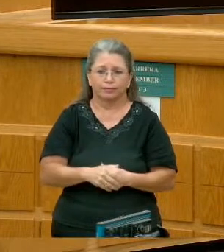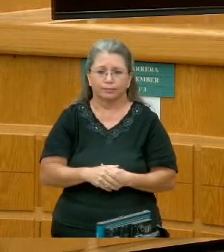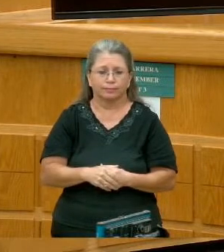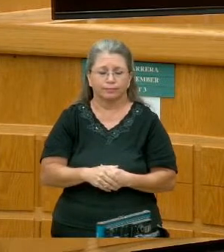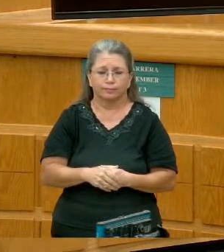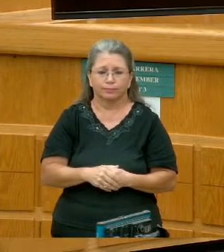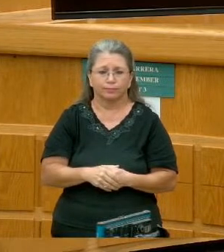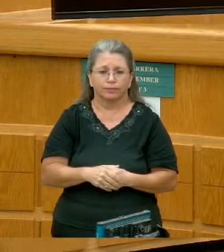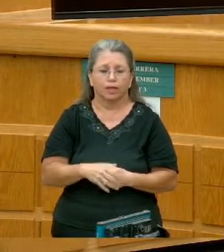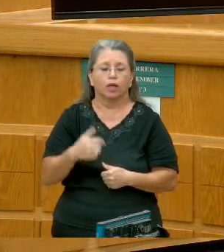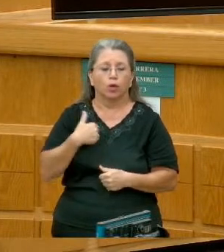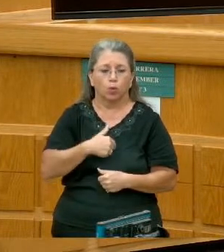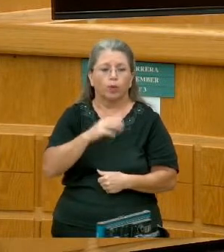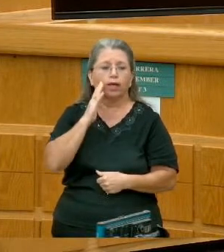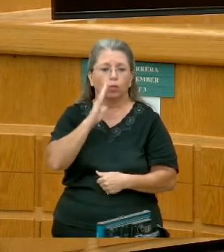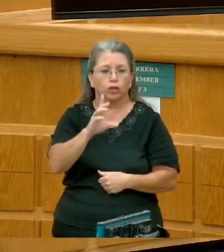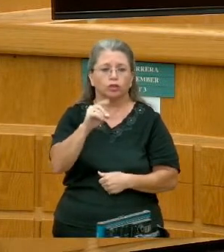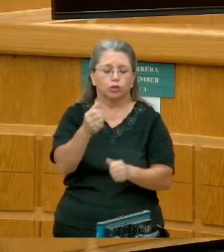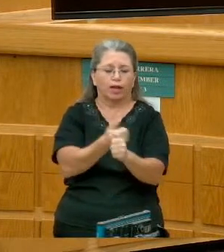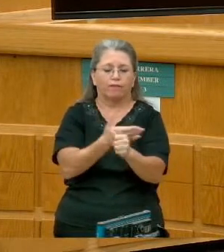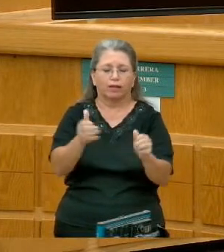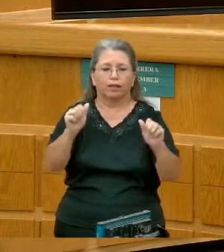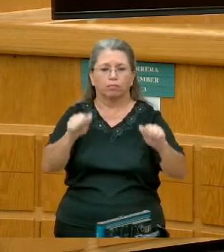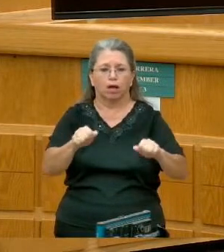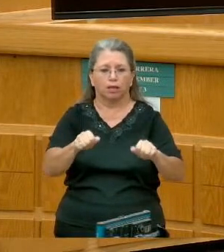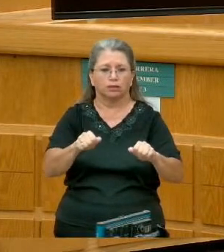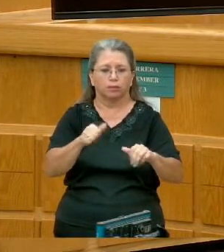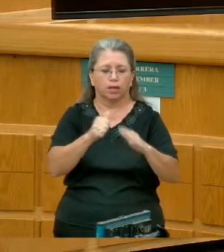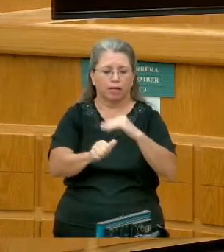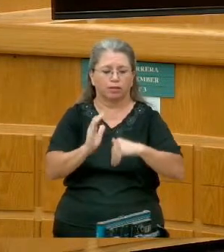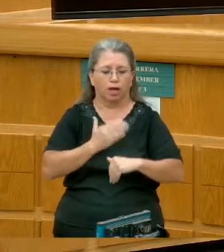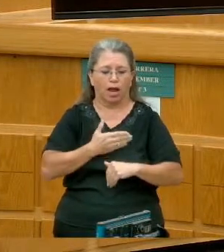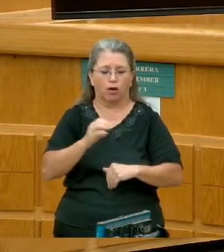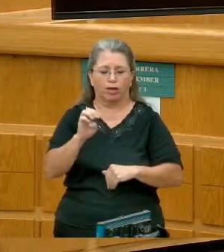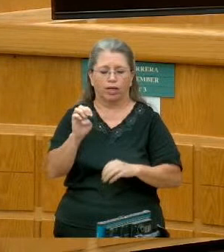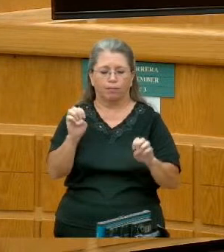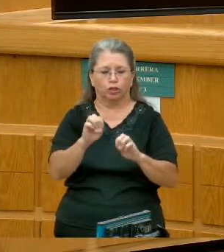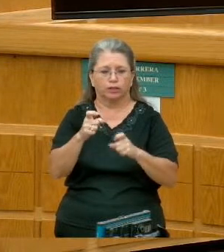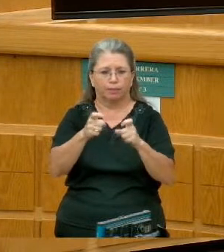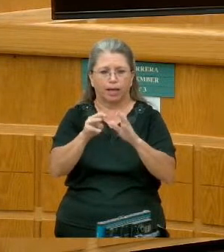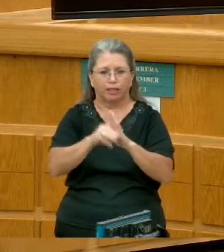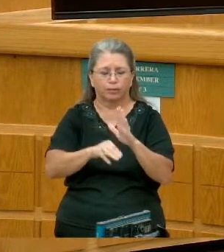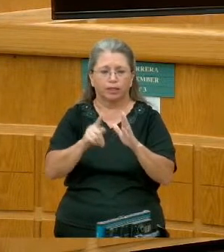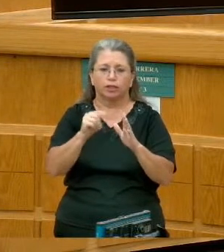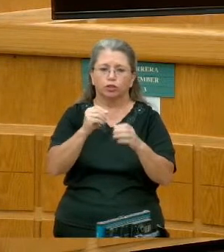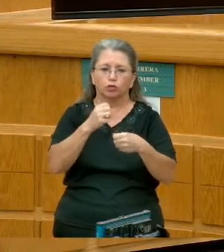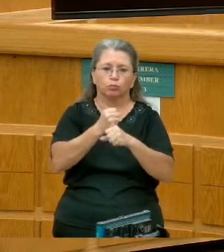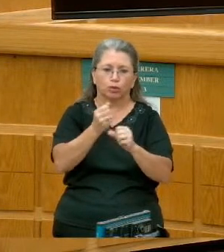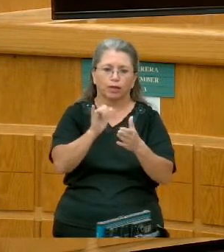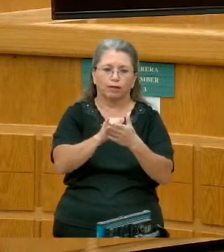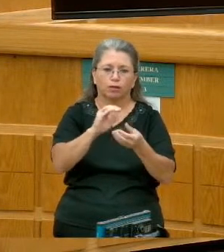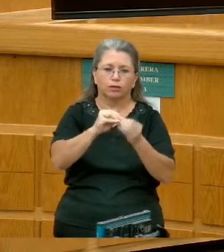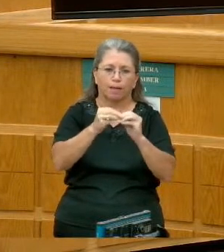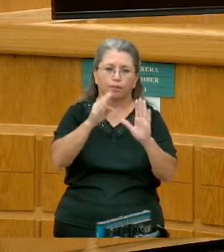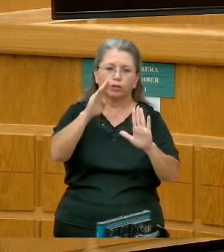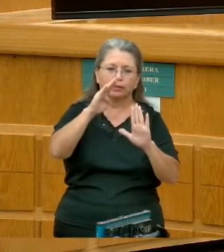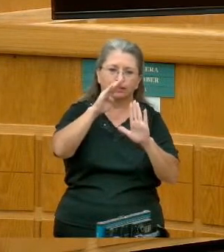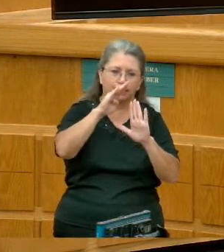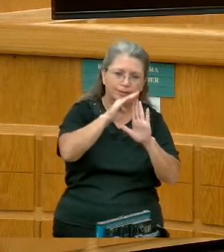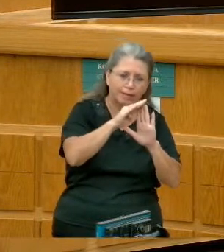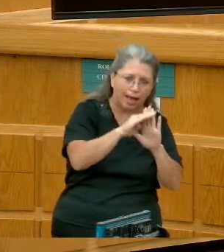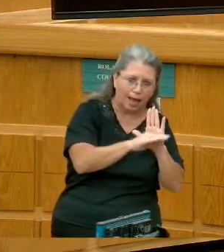we can in emergency management to drive that number down. And so,